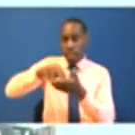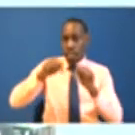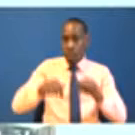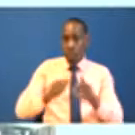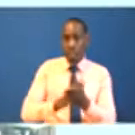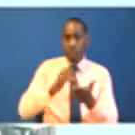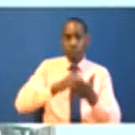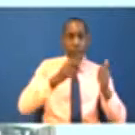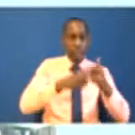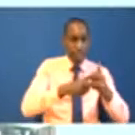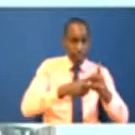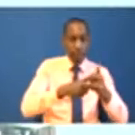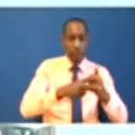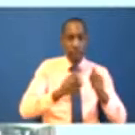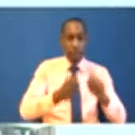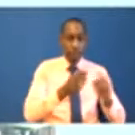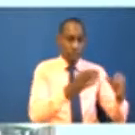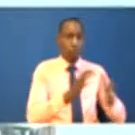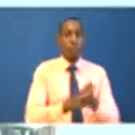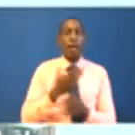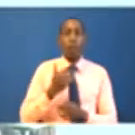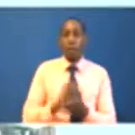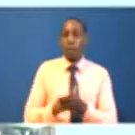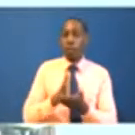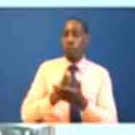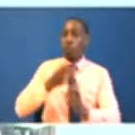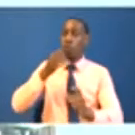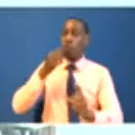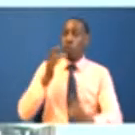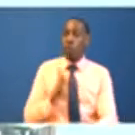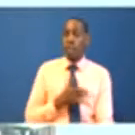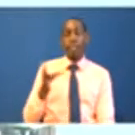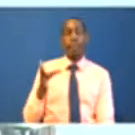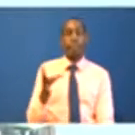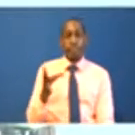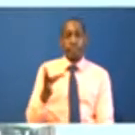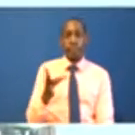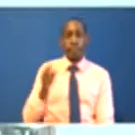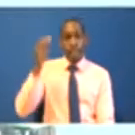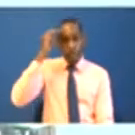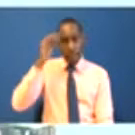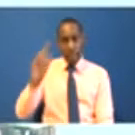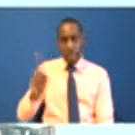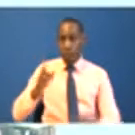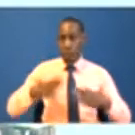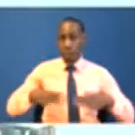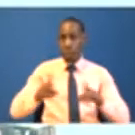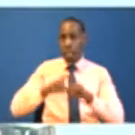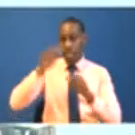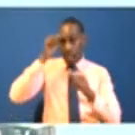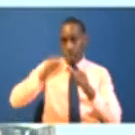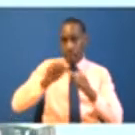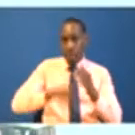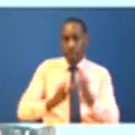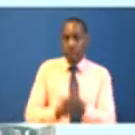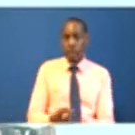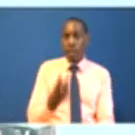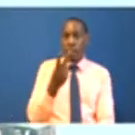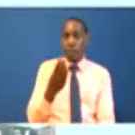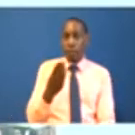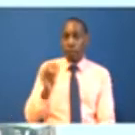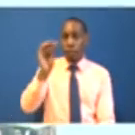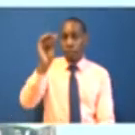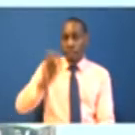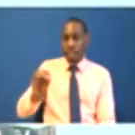must ask yourself i want to leave a mark on the minds of nairobi and remember there are 24 percent of